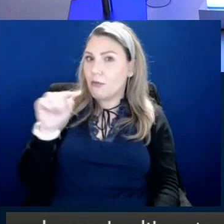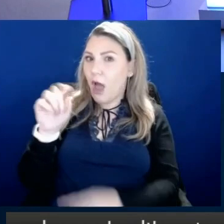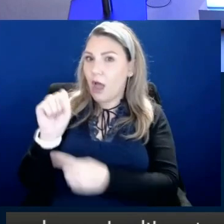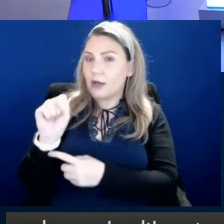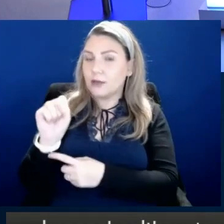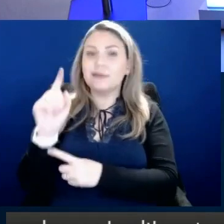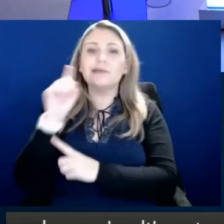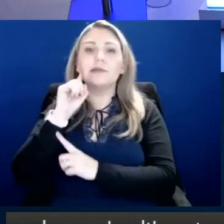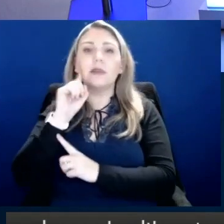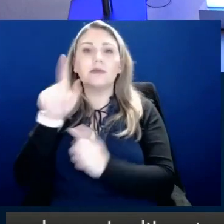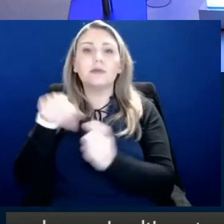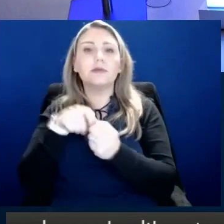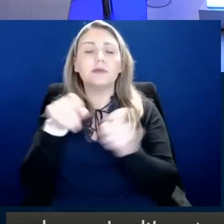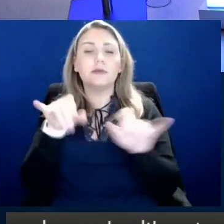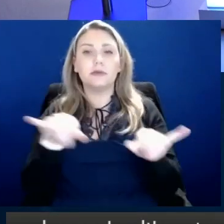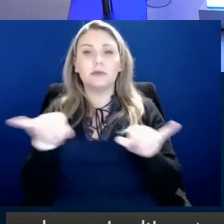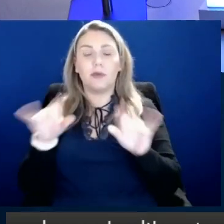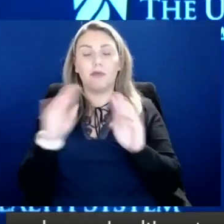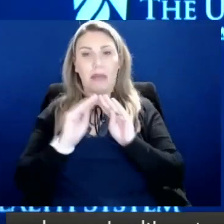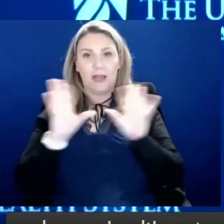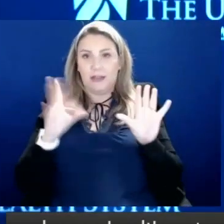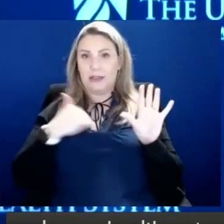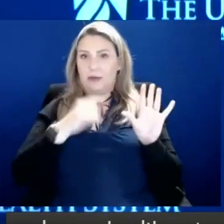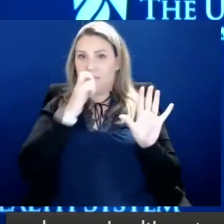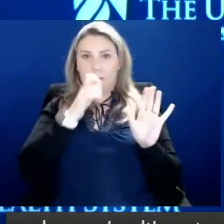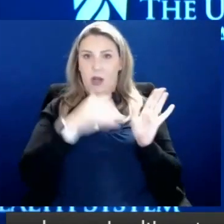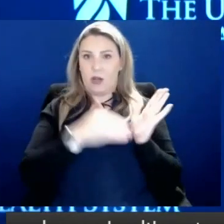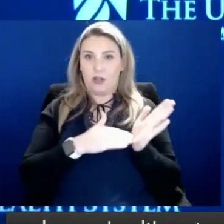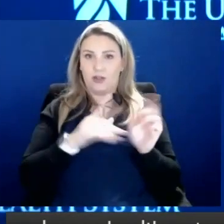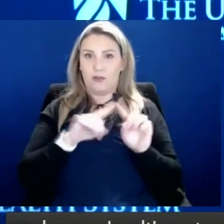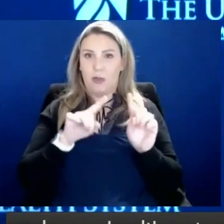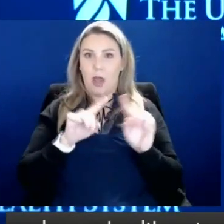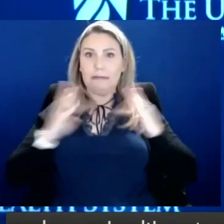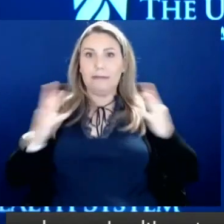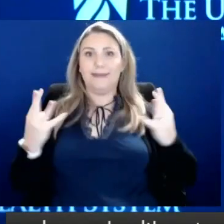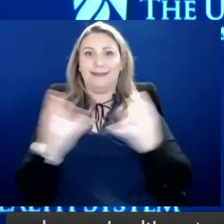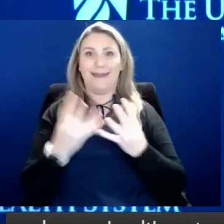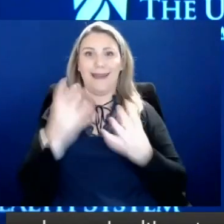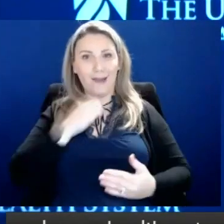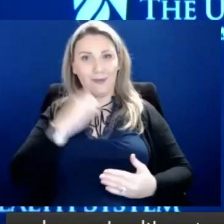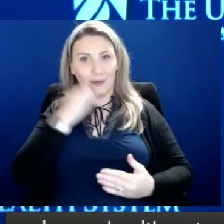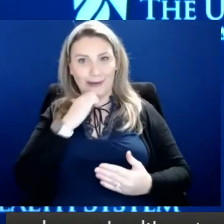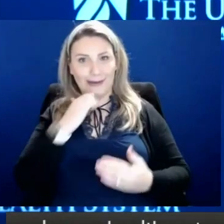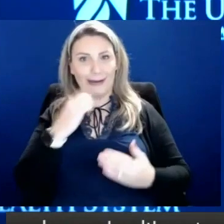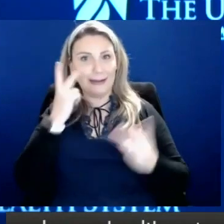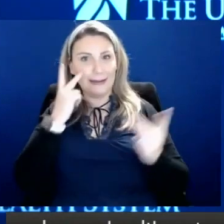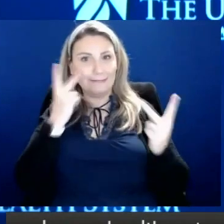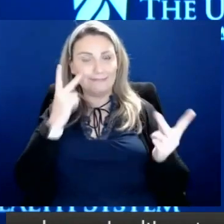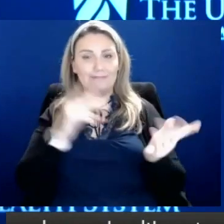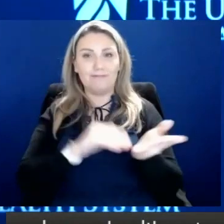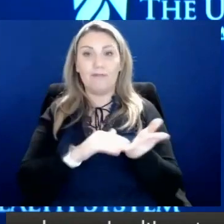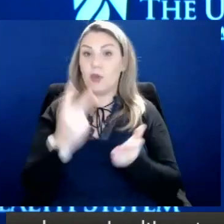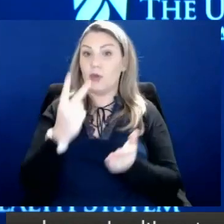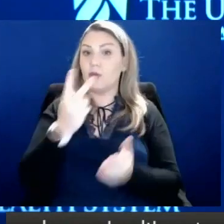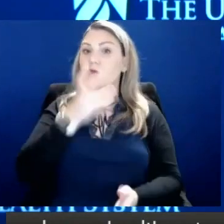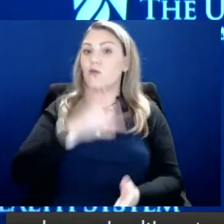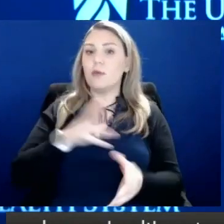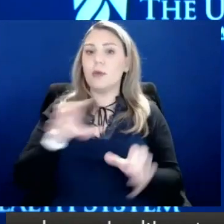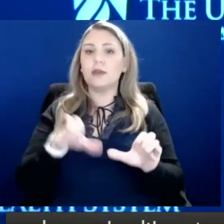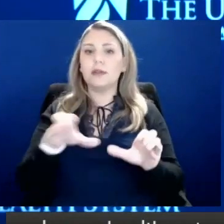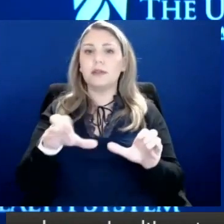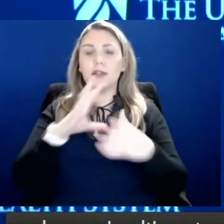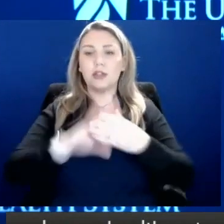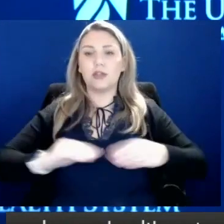and obviously I'm not a doctor, but I'm surrounded by them every day. Two of the women that we did a story on, All Things Heart,